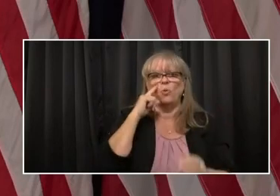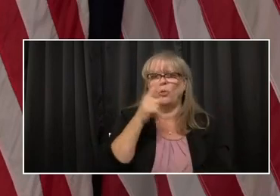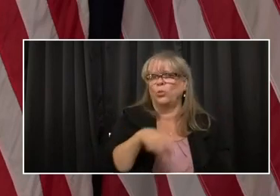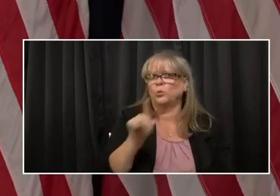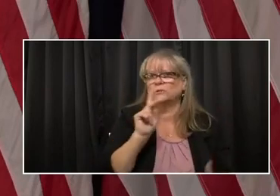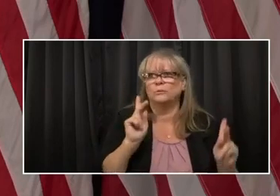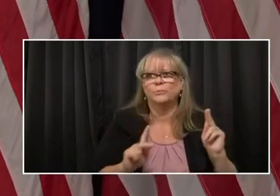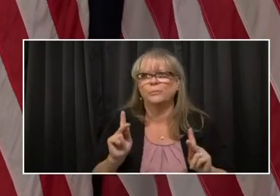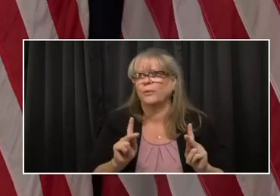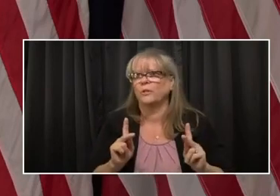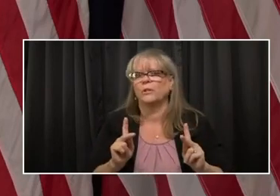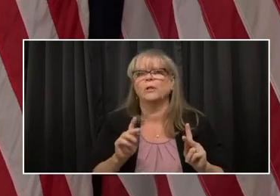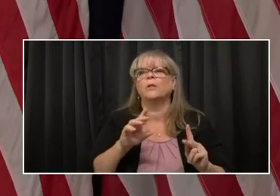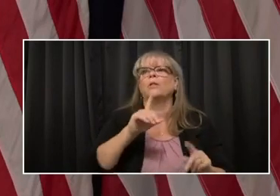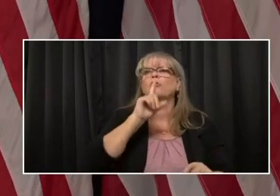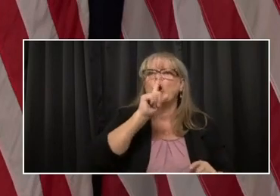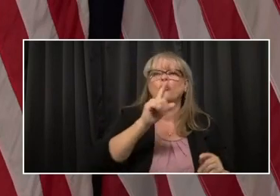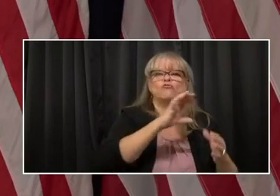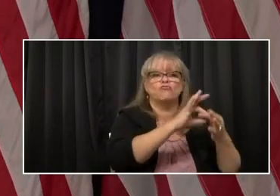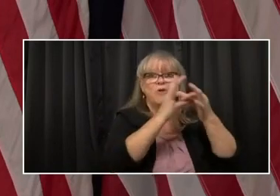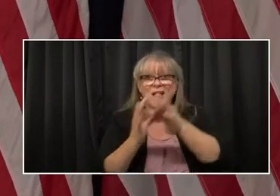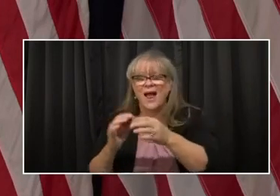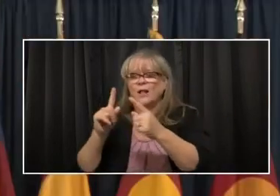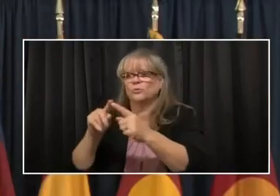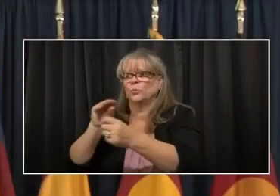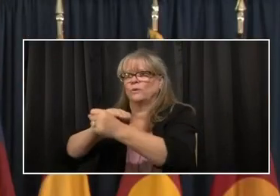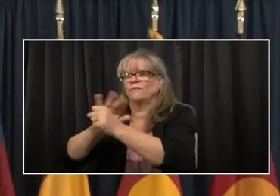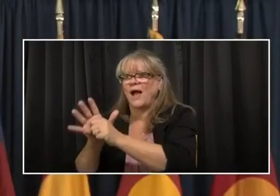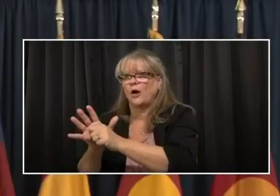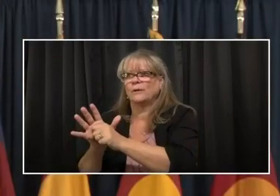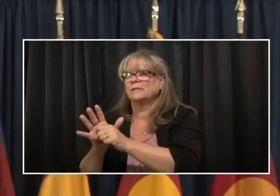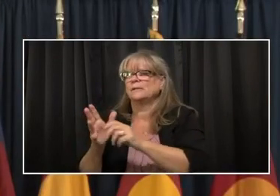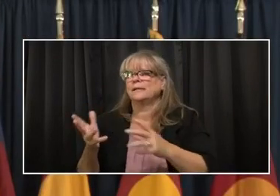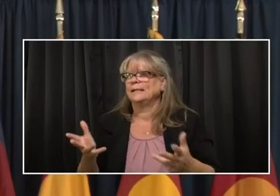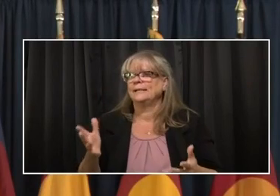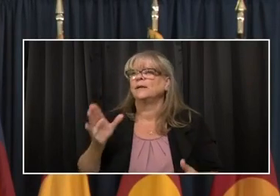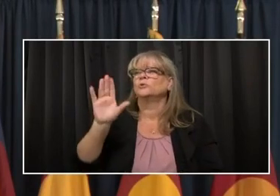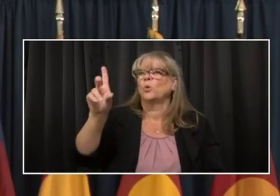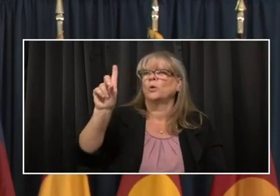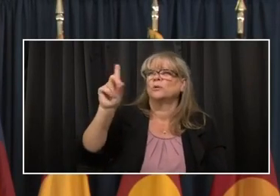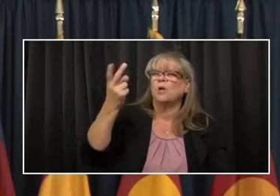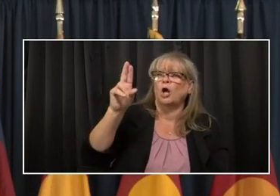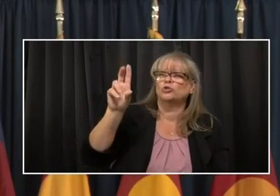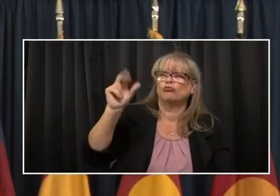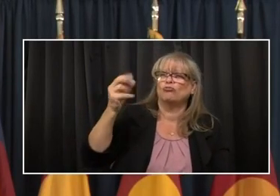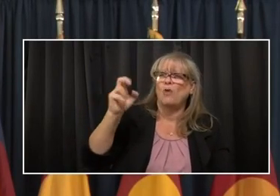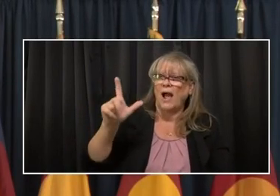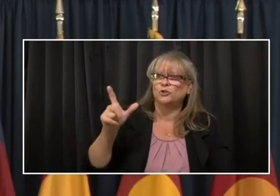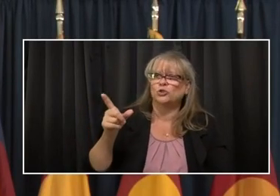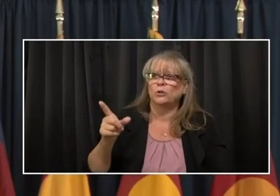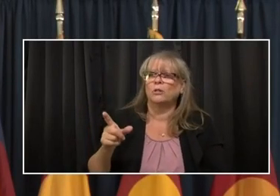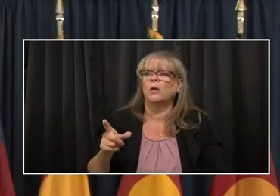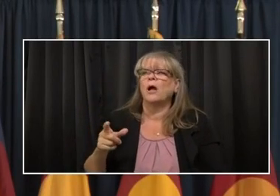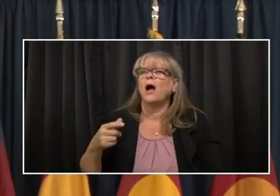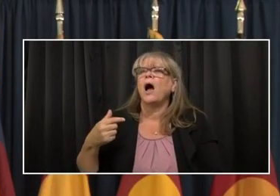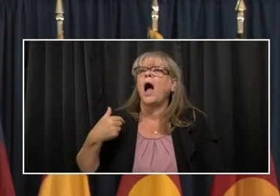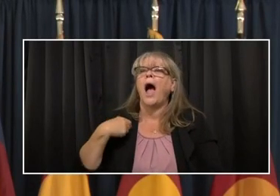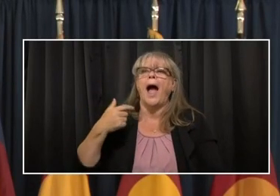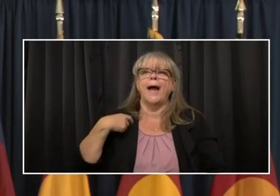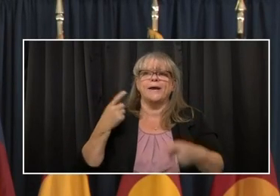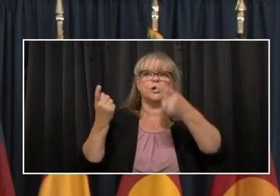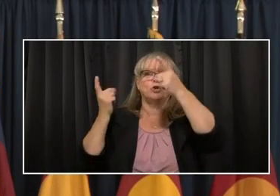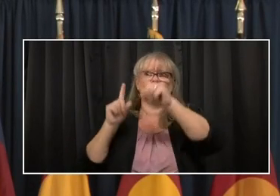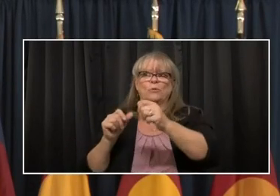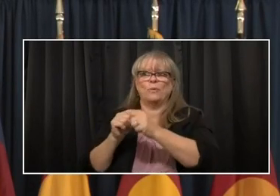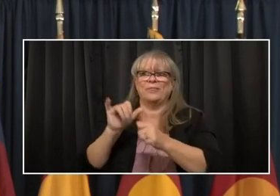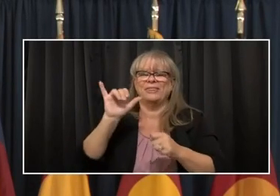the virus. I'll turn it over to Dr. Herlihy to further address this. Yeah, I would echo the governor's